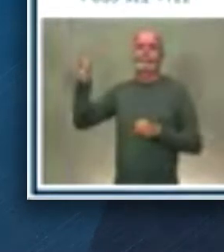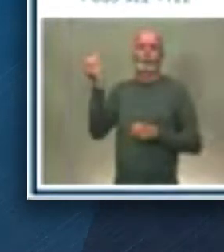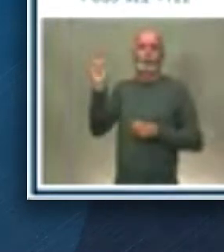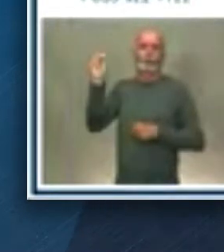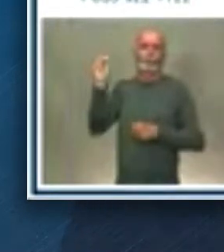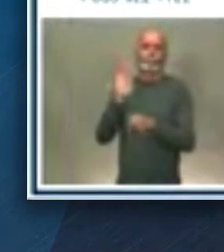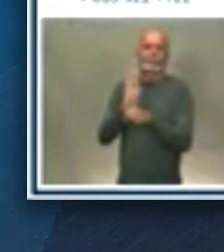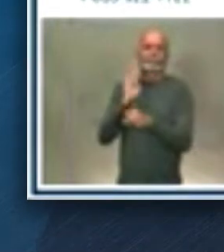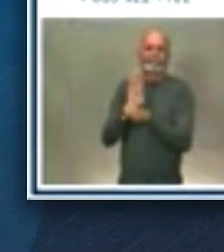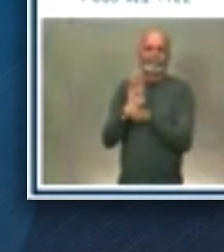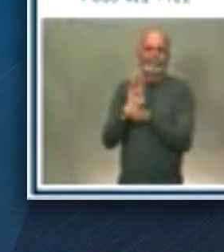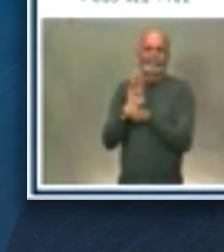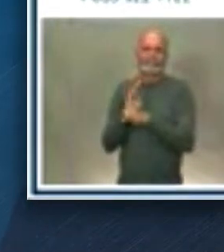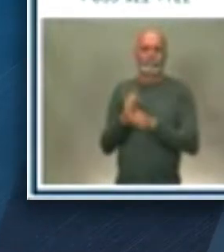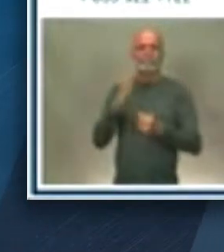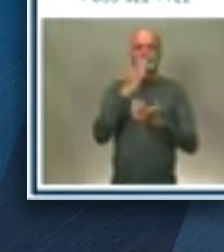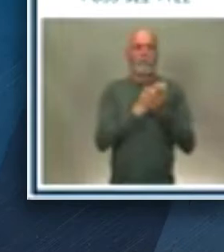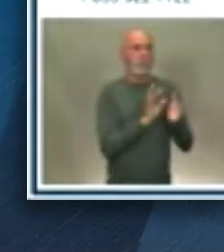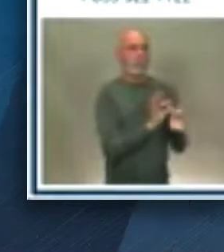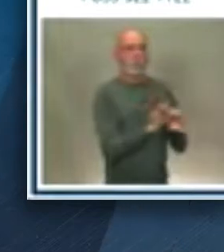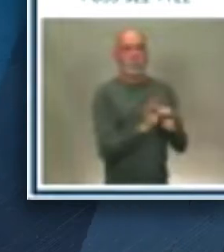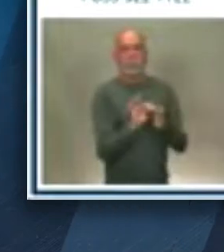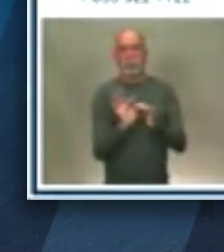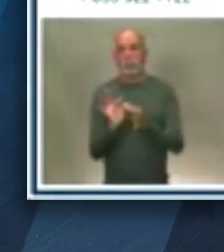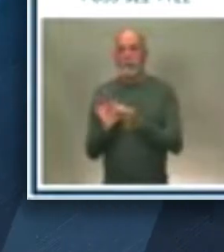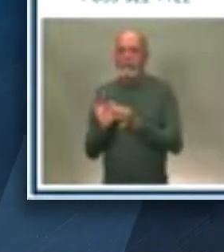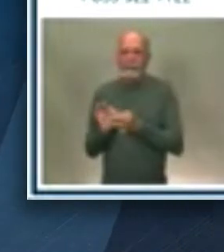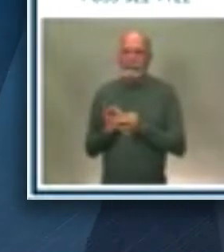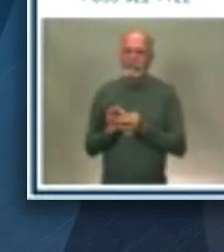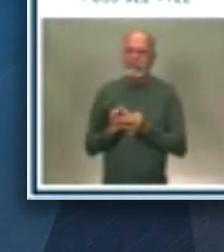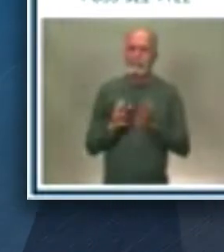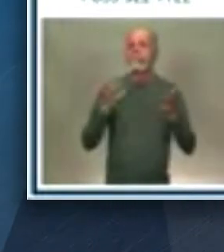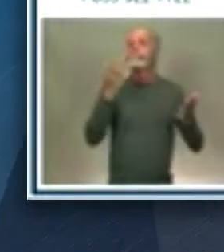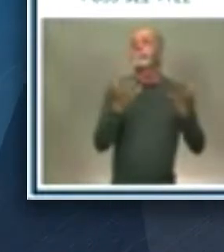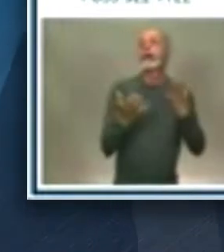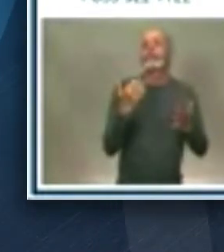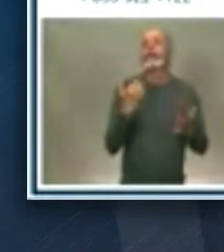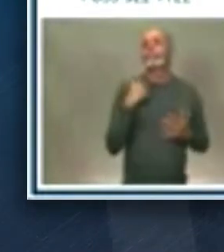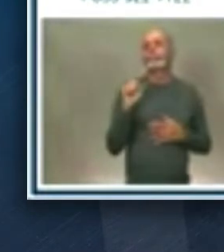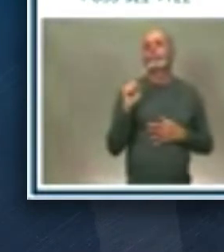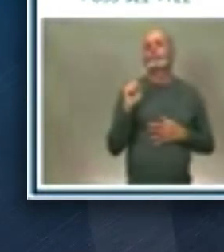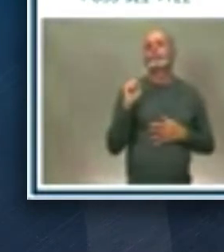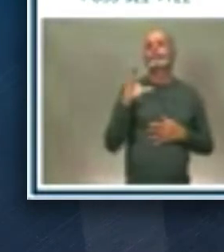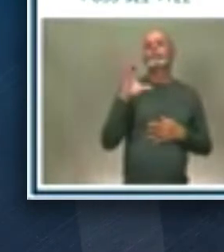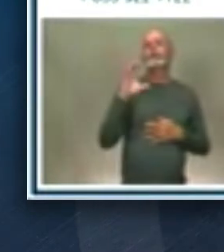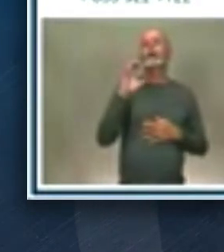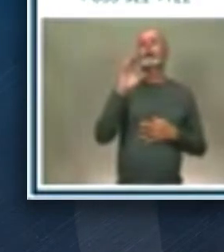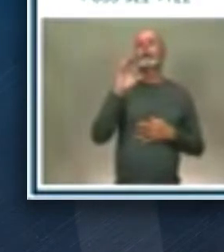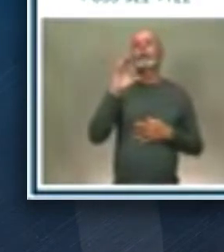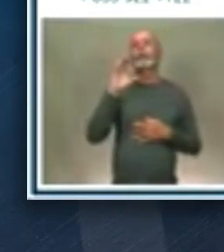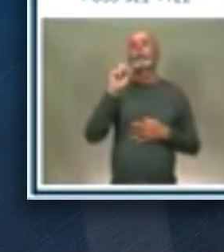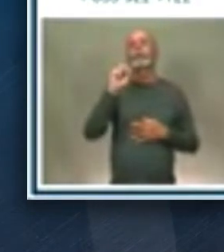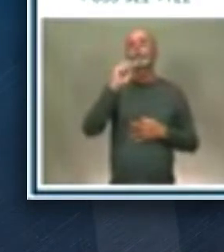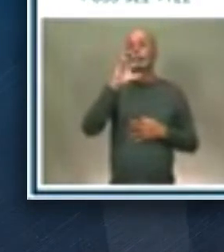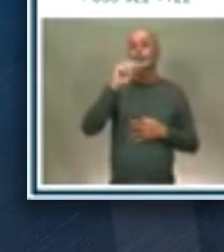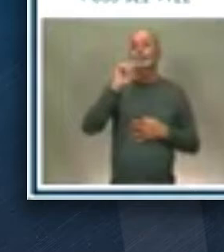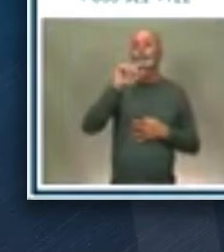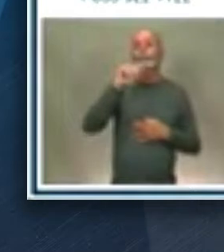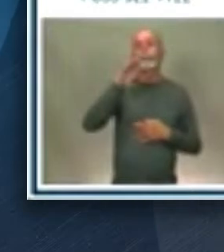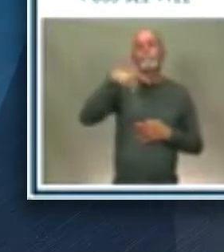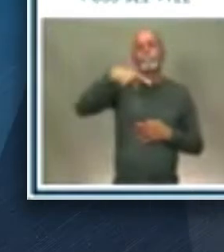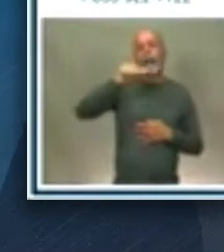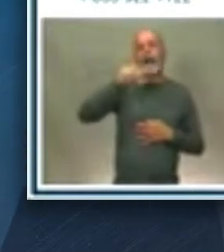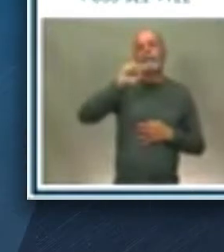was some talk towards the end of the campaign about a Scotia Pass concept, I think, Ed, that maybe along the lines you're talking about.